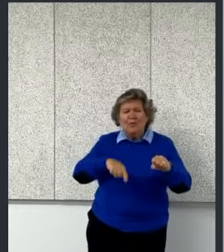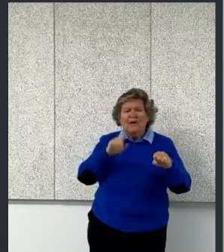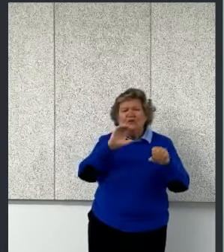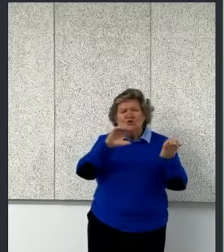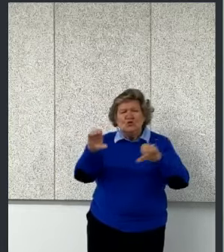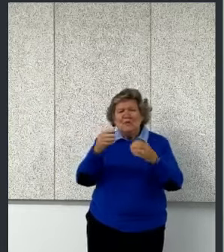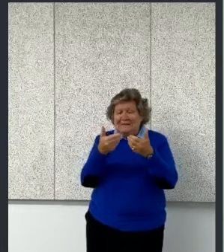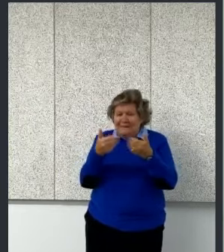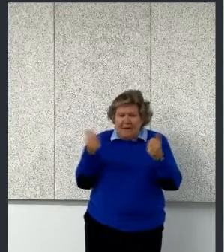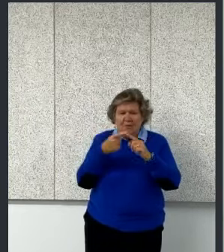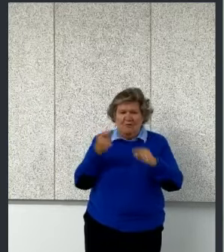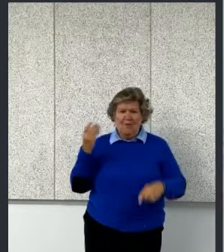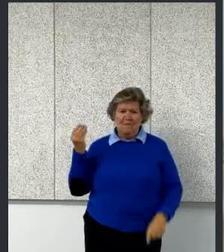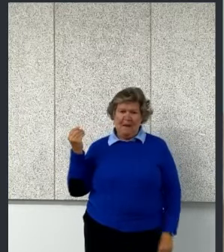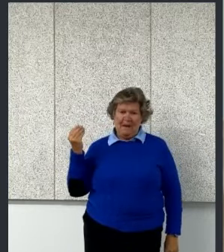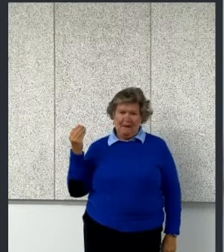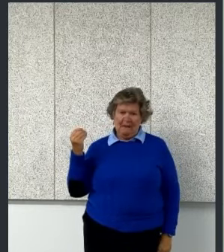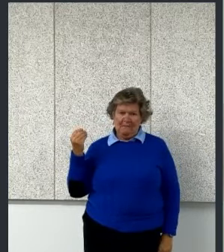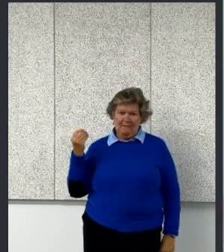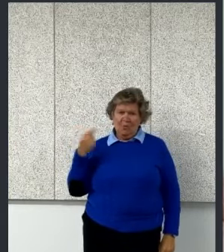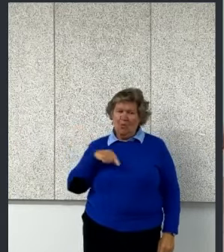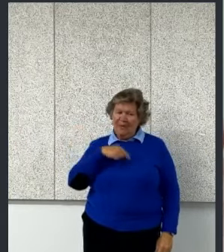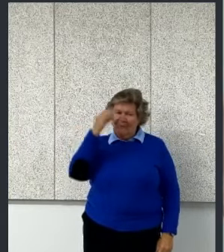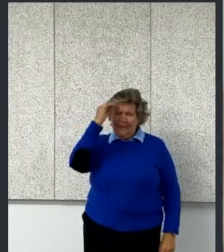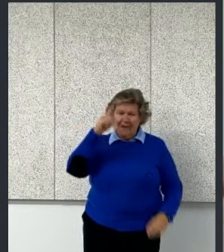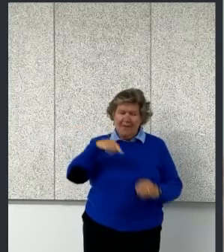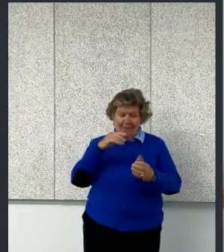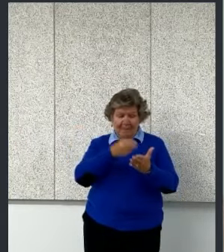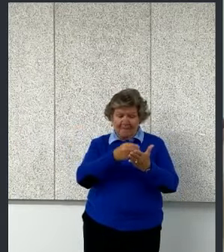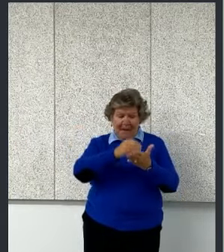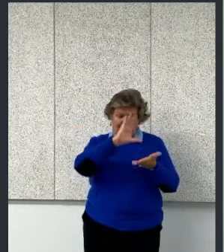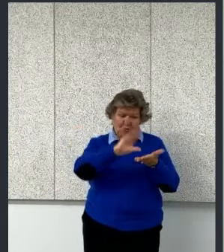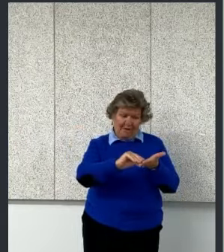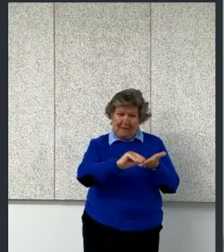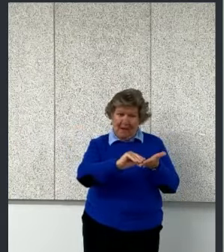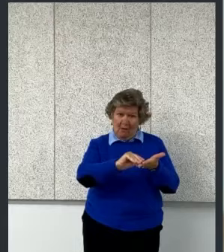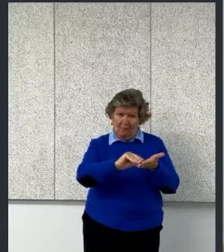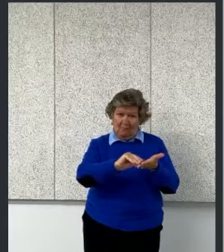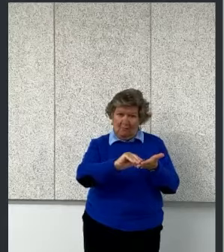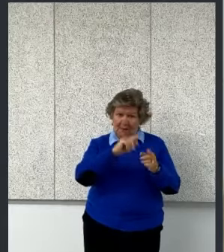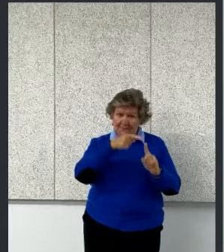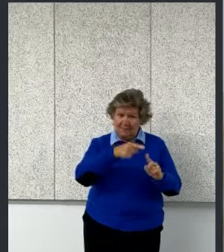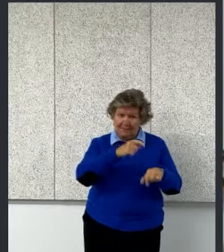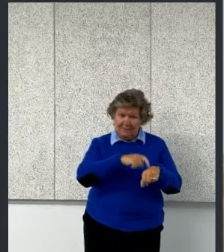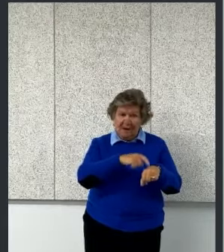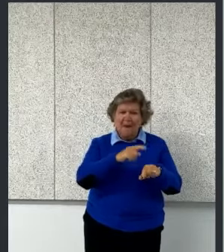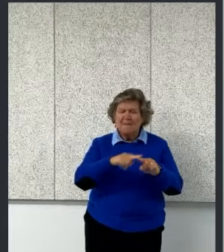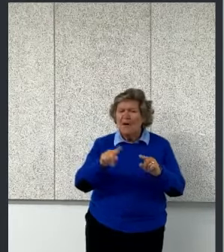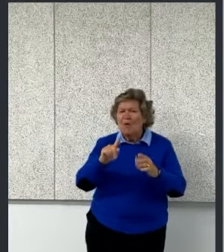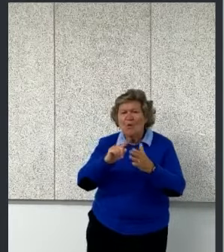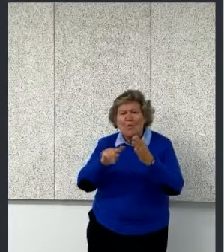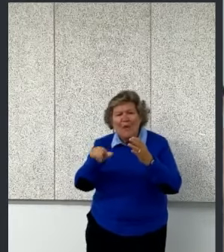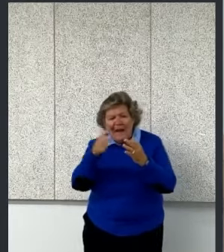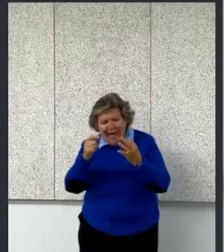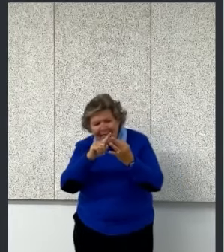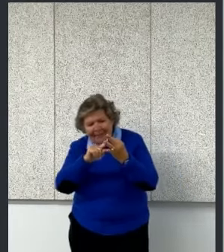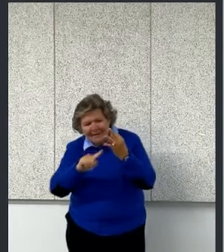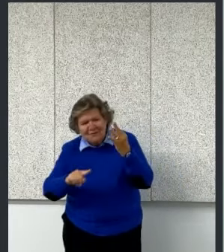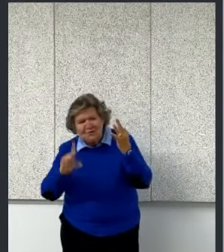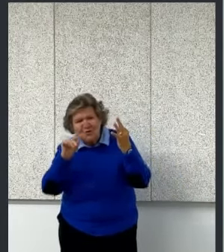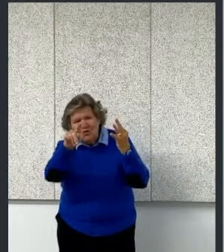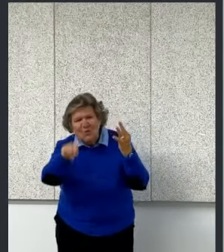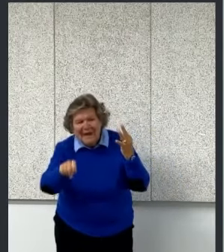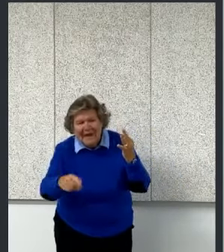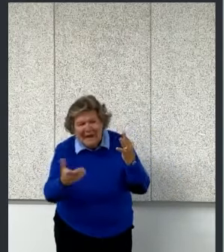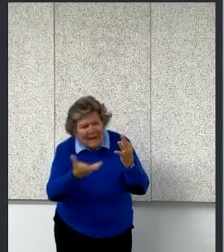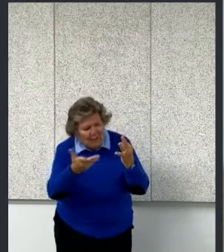I think what's been on our minds a lot. The money runs out at a certain point, but what else do you need? Like, what else can we think about with you or